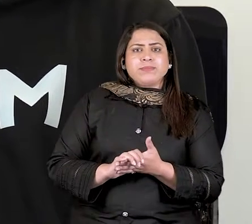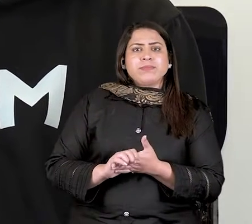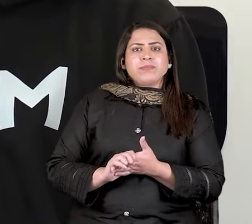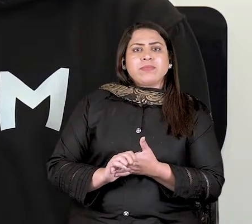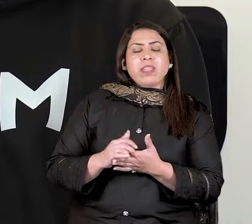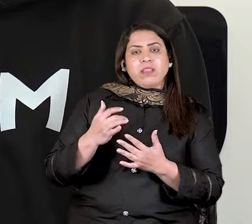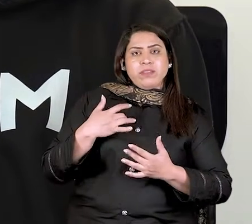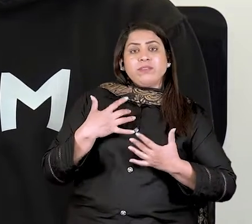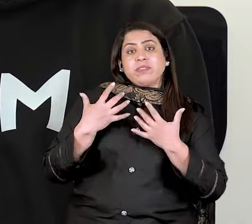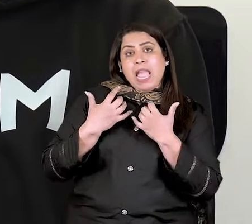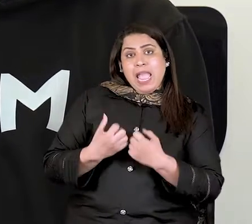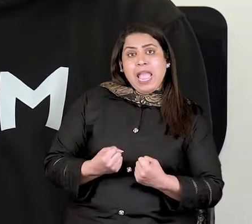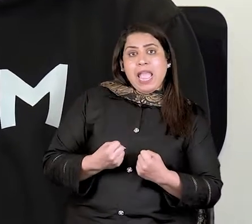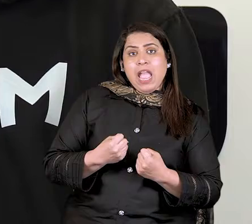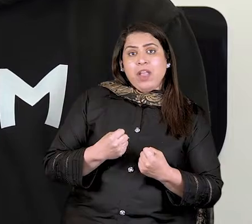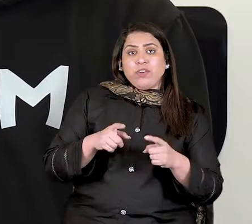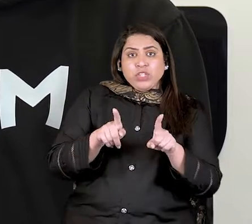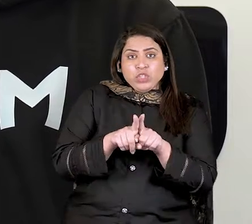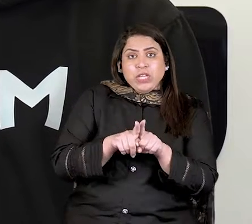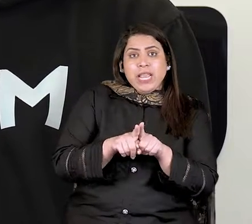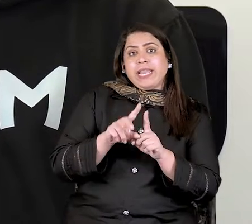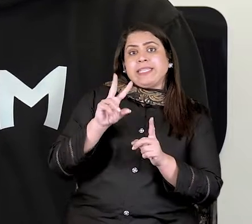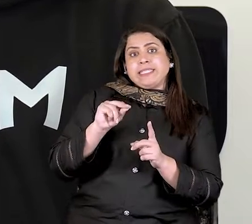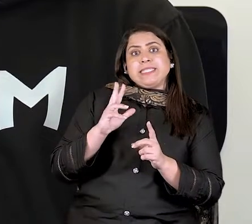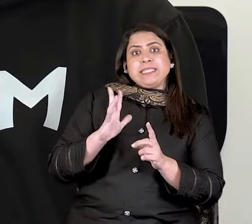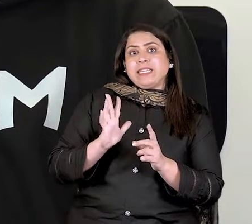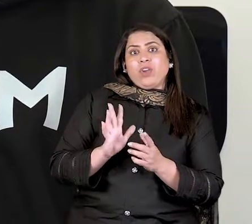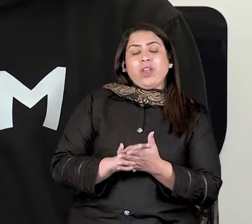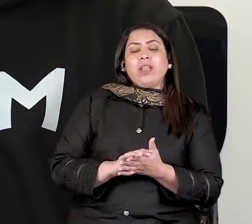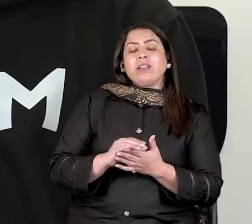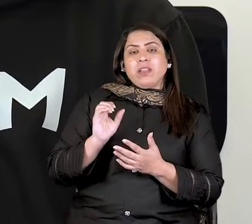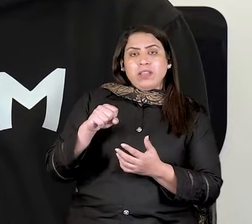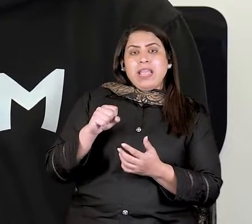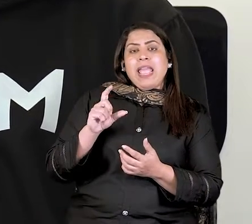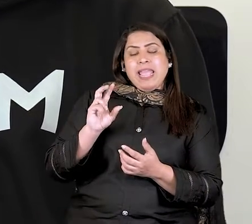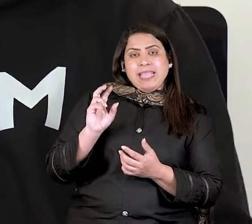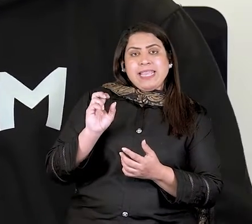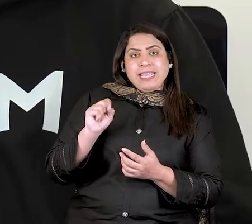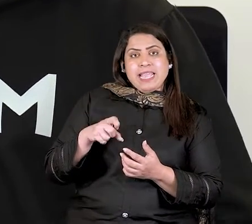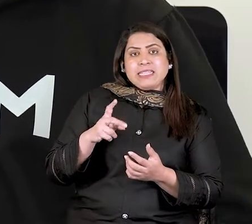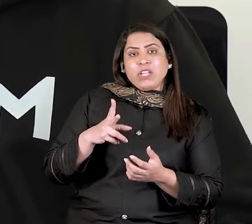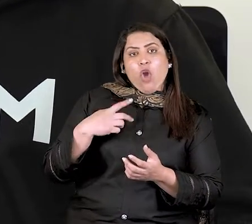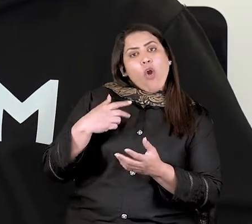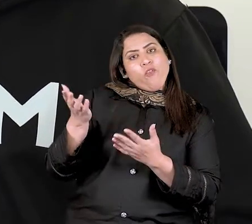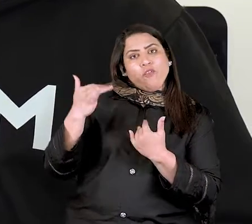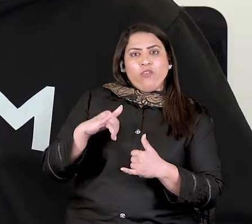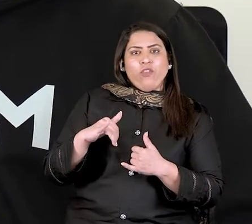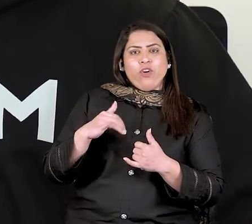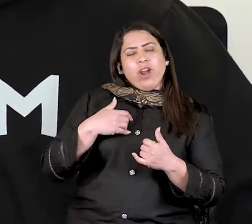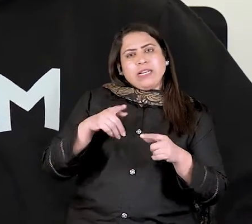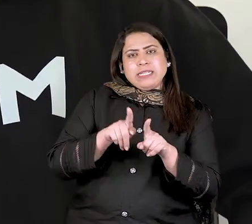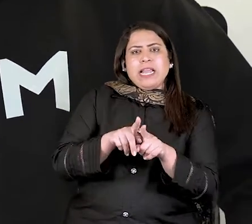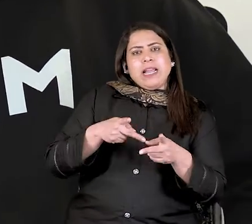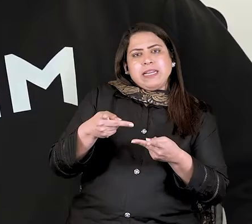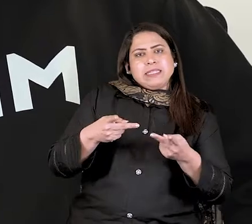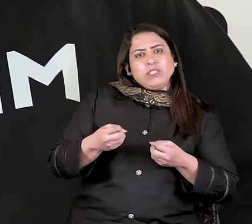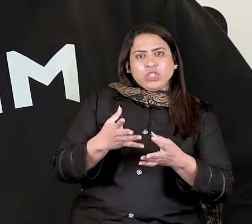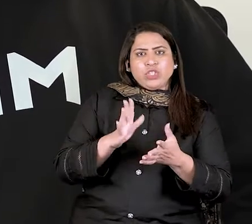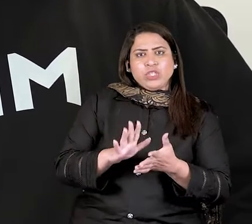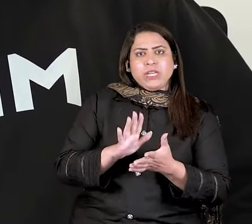thought about bringing this to Pakistan? I was like, you know what, we have offers, and I don't want to mention people on air or anything like that.